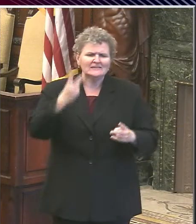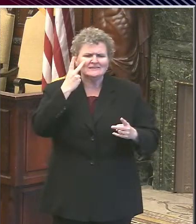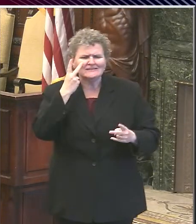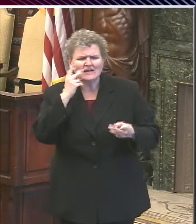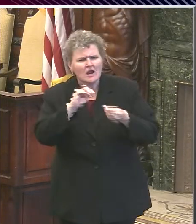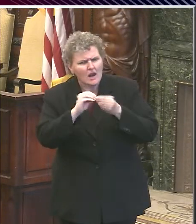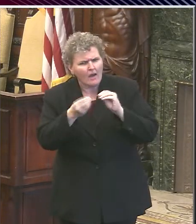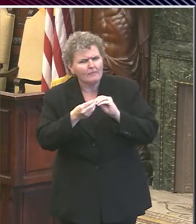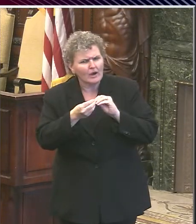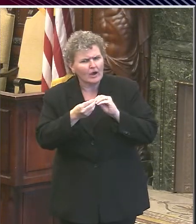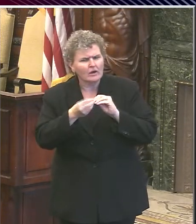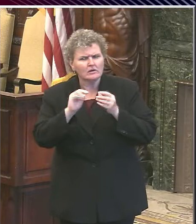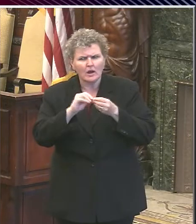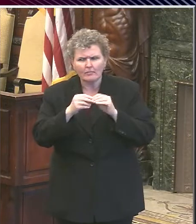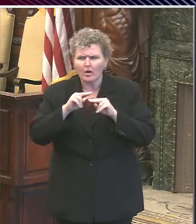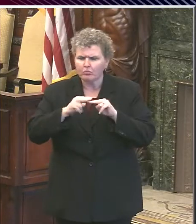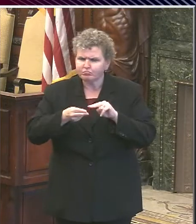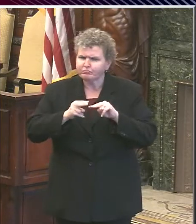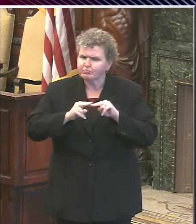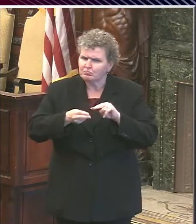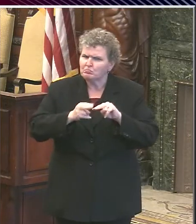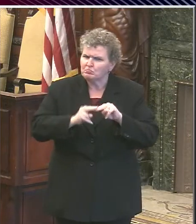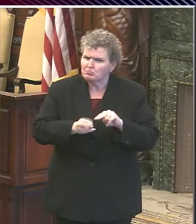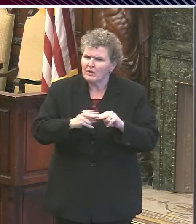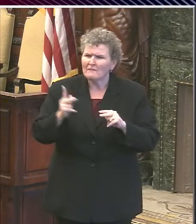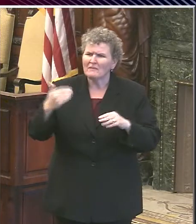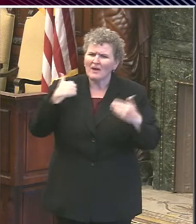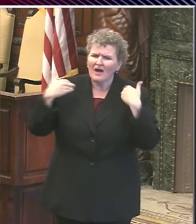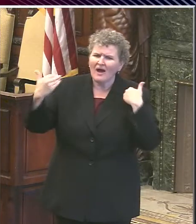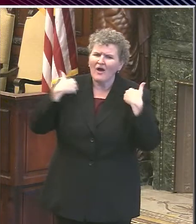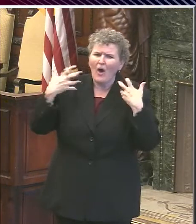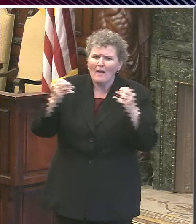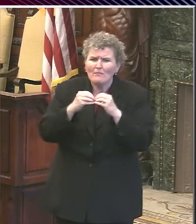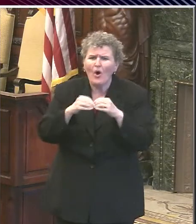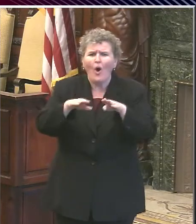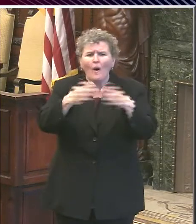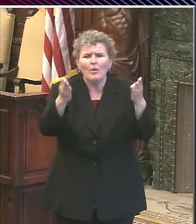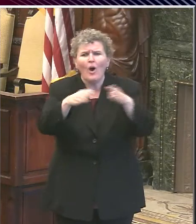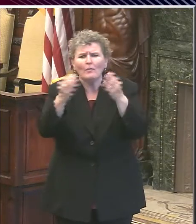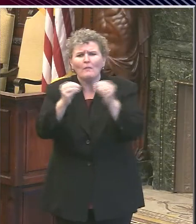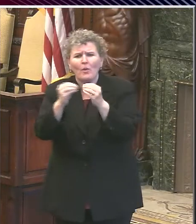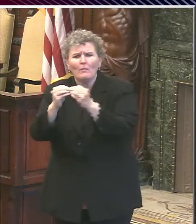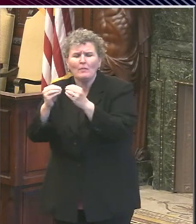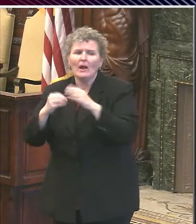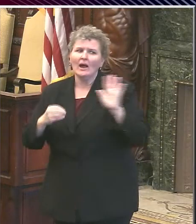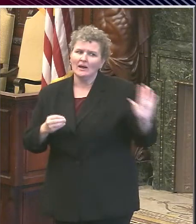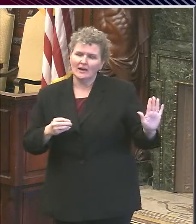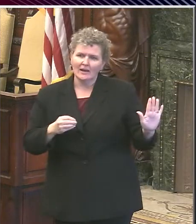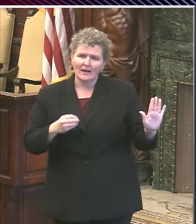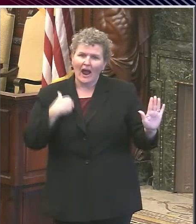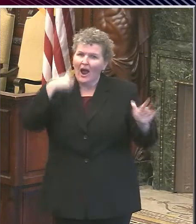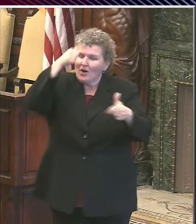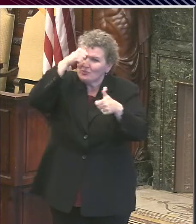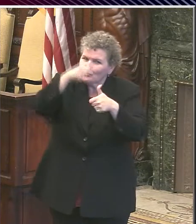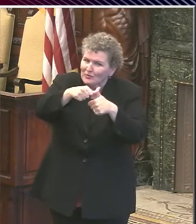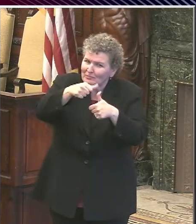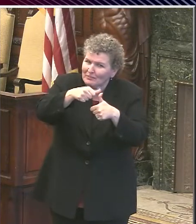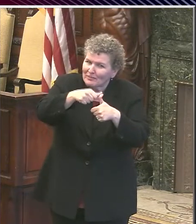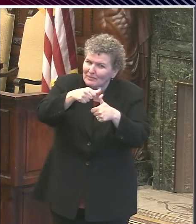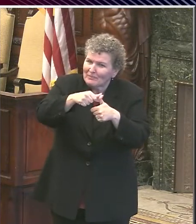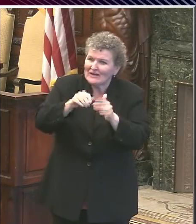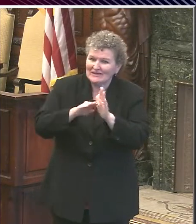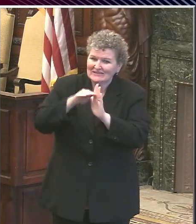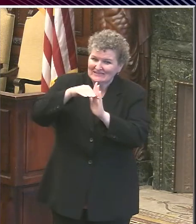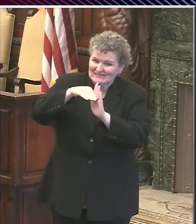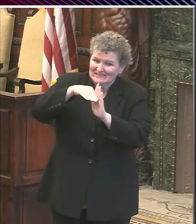weeks, we get many requests to allow more activities to restart. And I do want to just remind people that although case counts have been falling, the